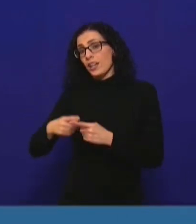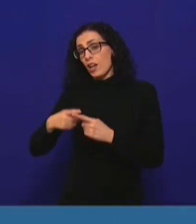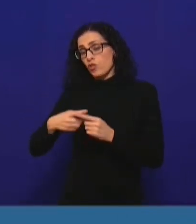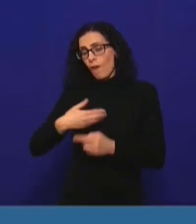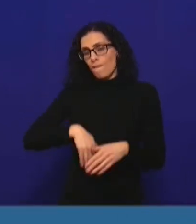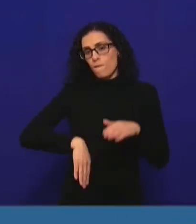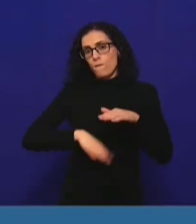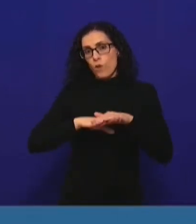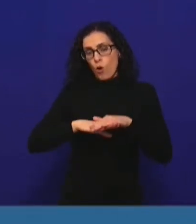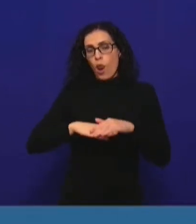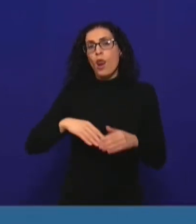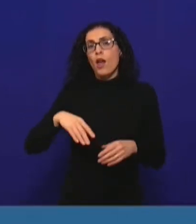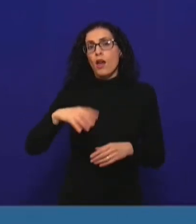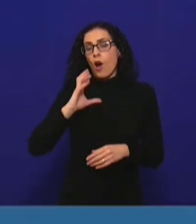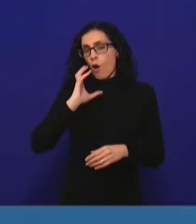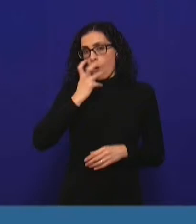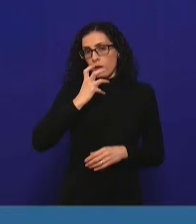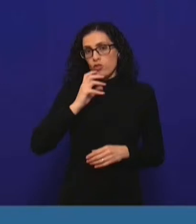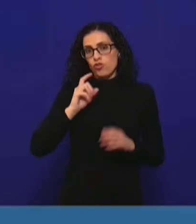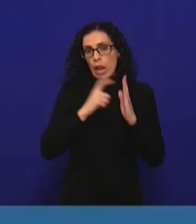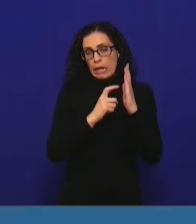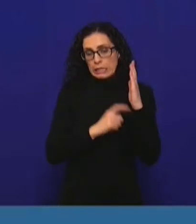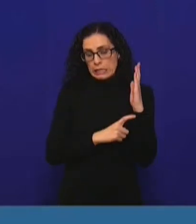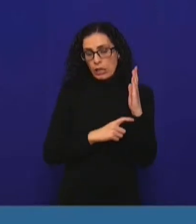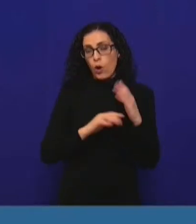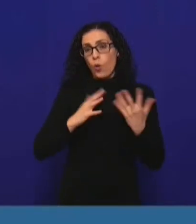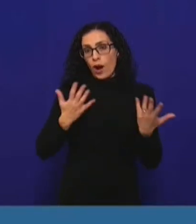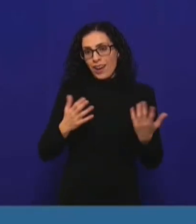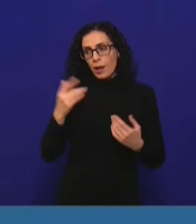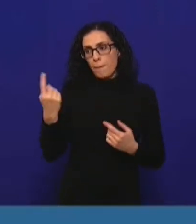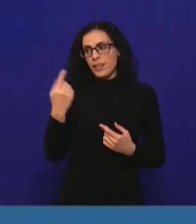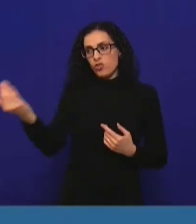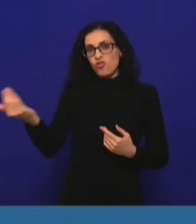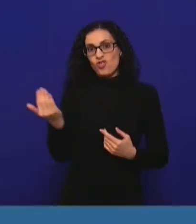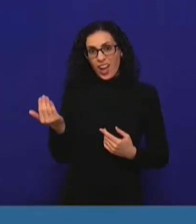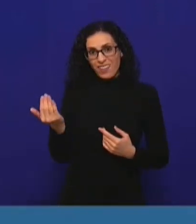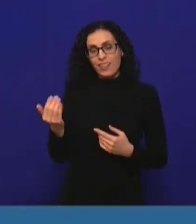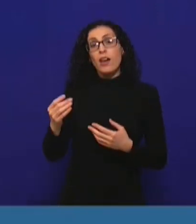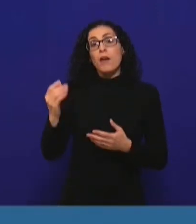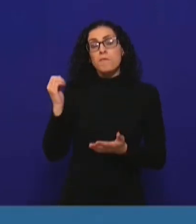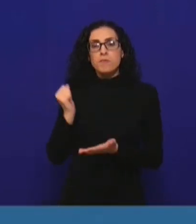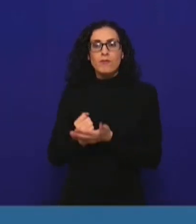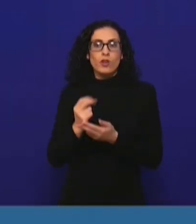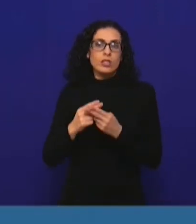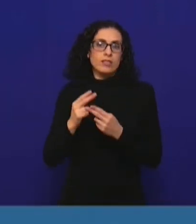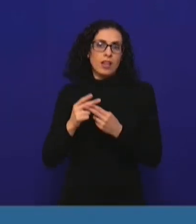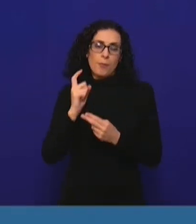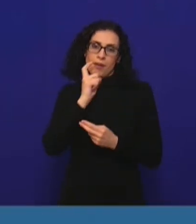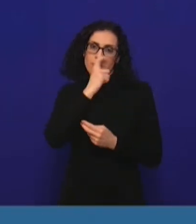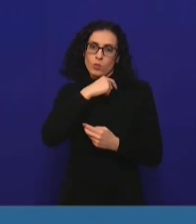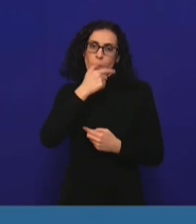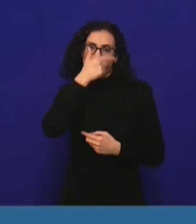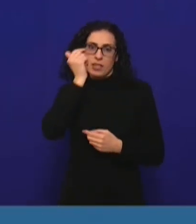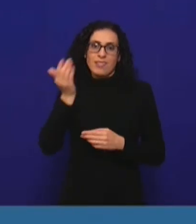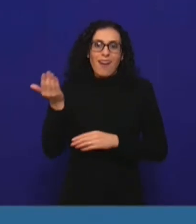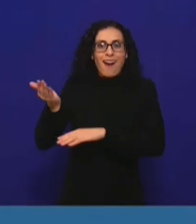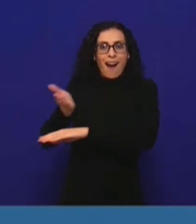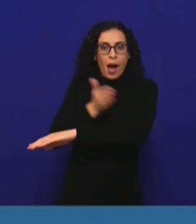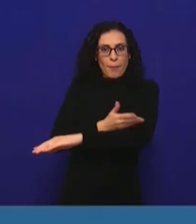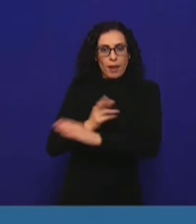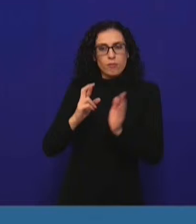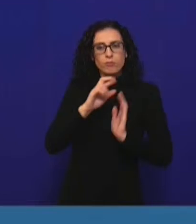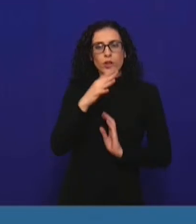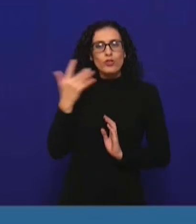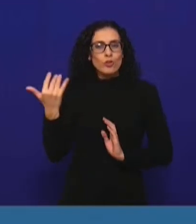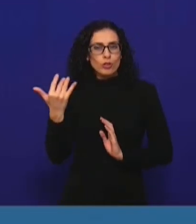jġibu negative PCR qabel ikun jistgħu jiġu għaw Malta u dawk li ma jġibux PCR test magħhom aħna nkunu